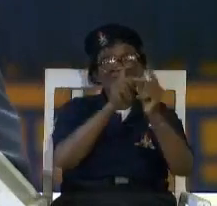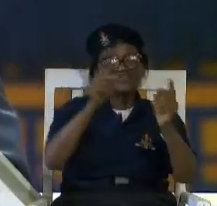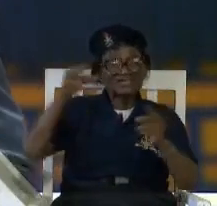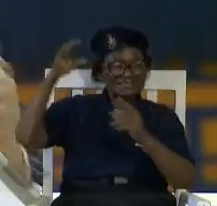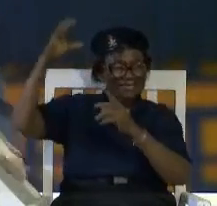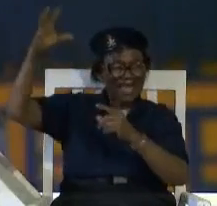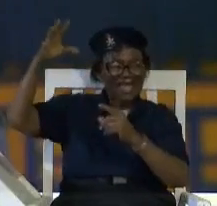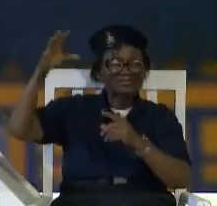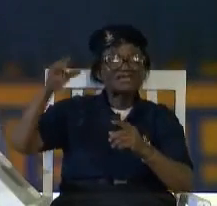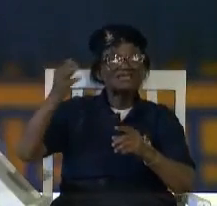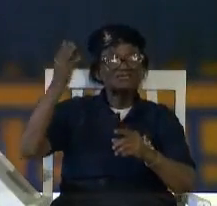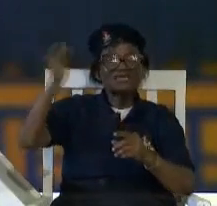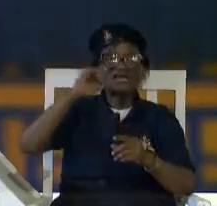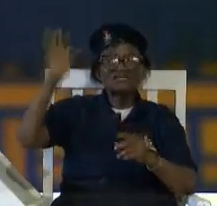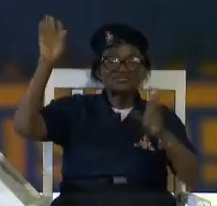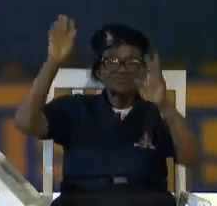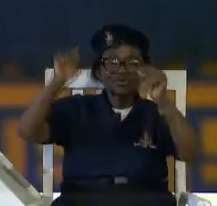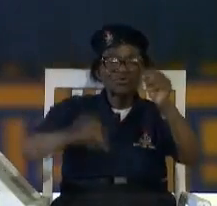There's no shadow